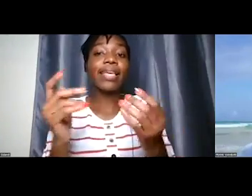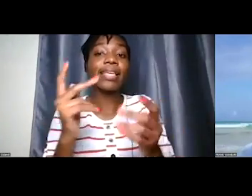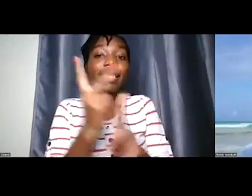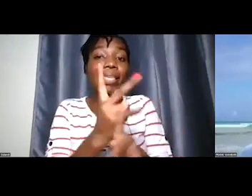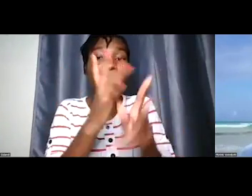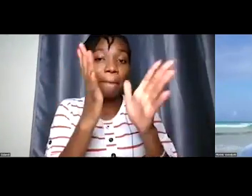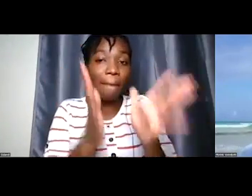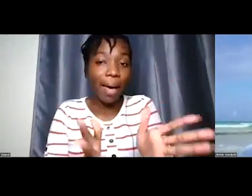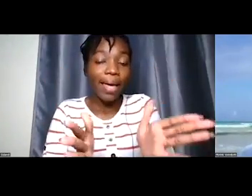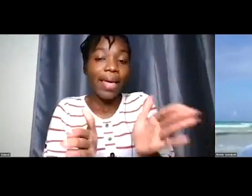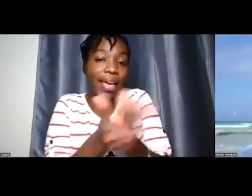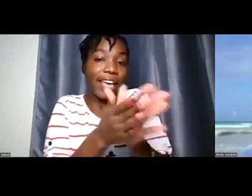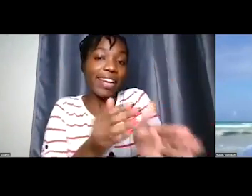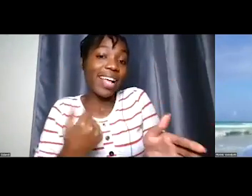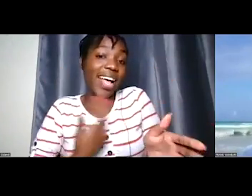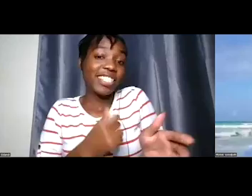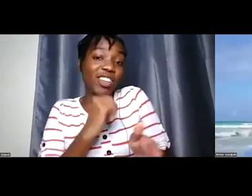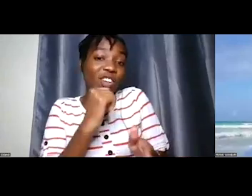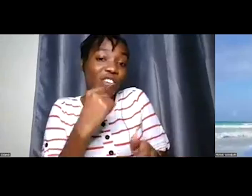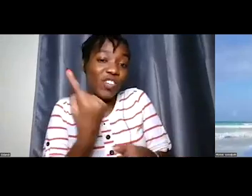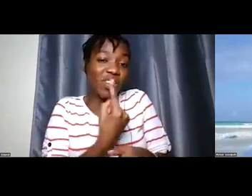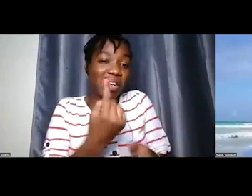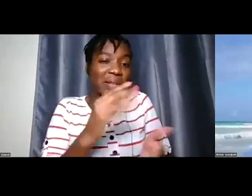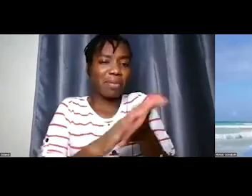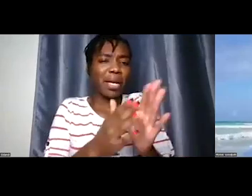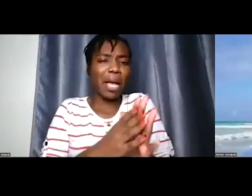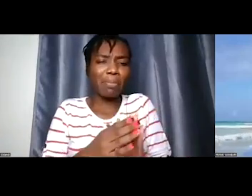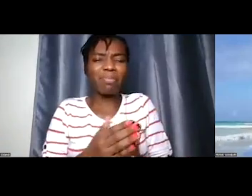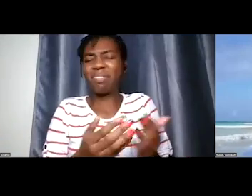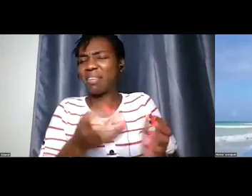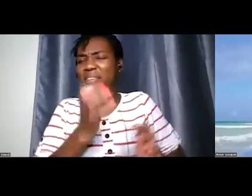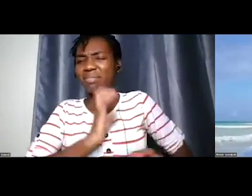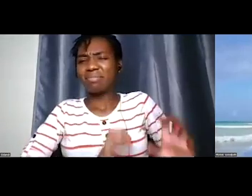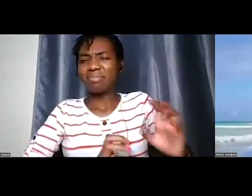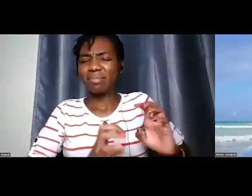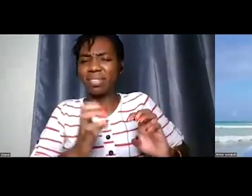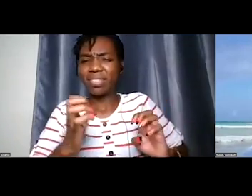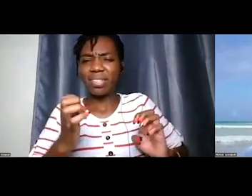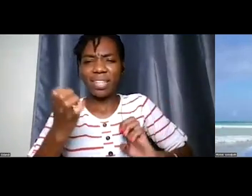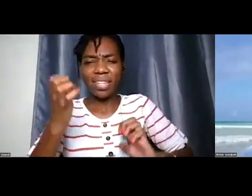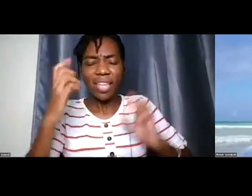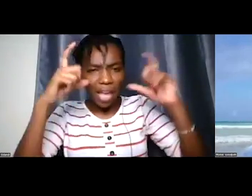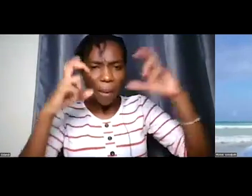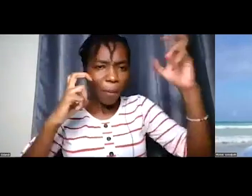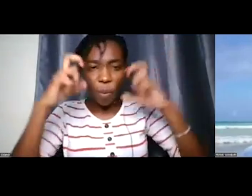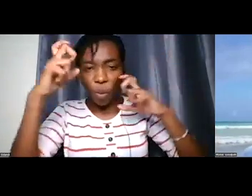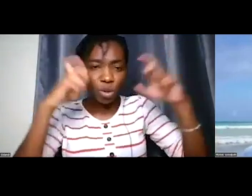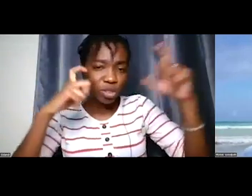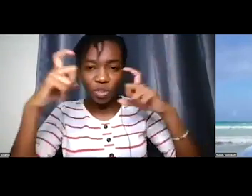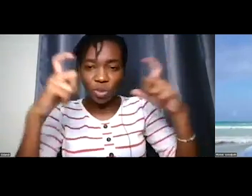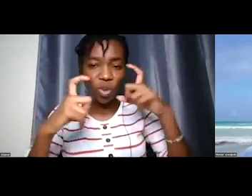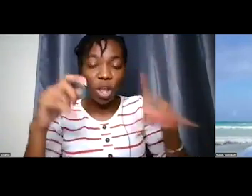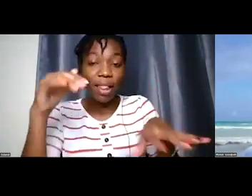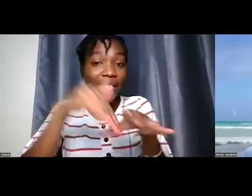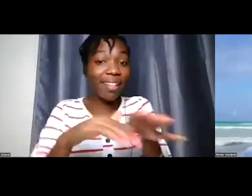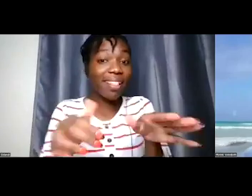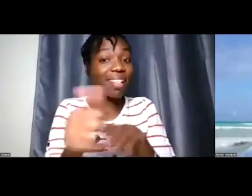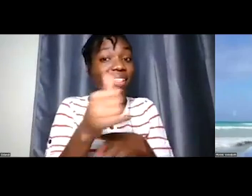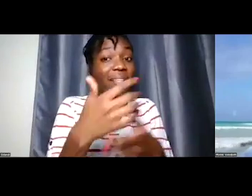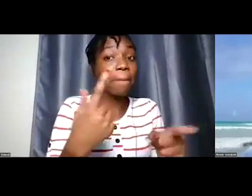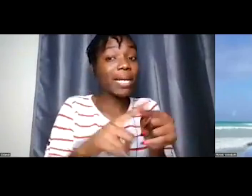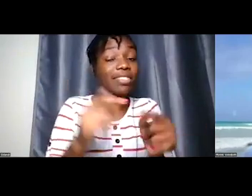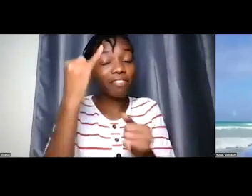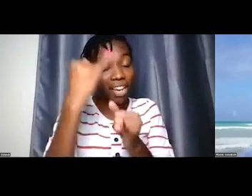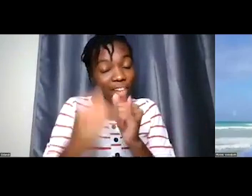just be emotional in any way or in any way, form or shape, because at the end of the day, we need one